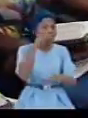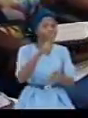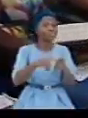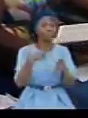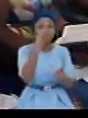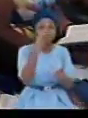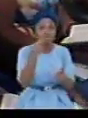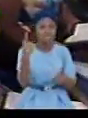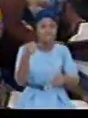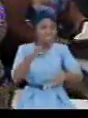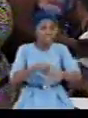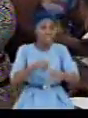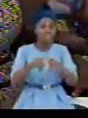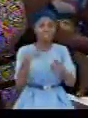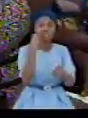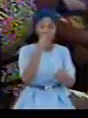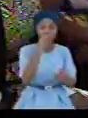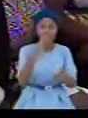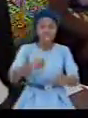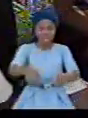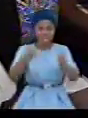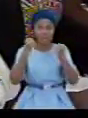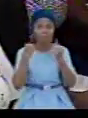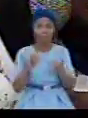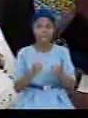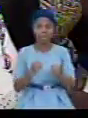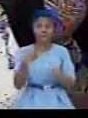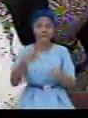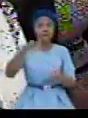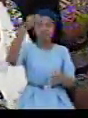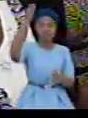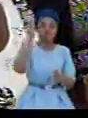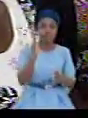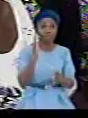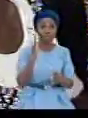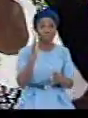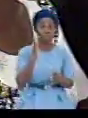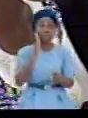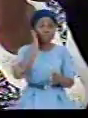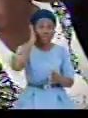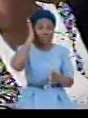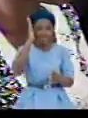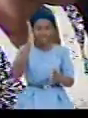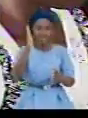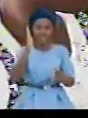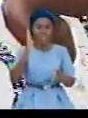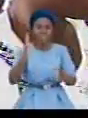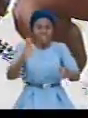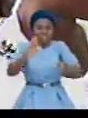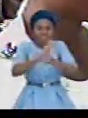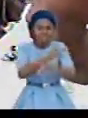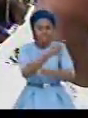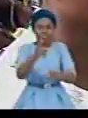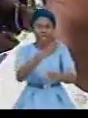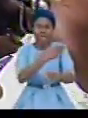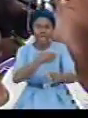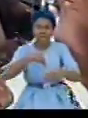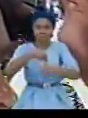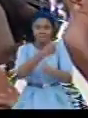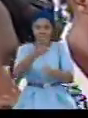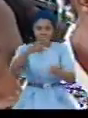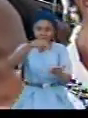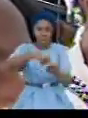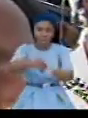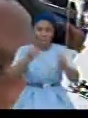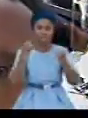to speak, the power of God will energize you and stir you up. The